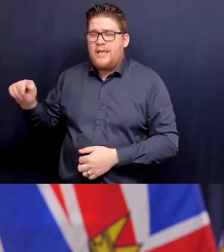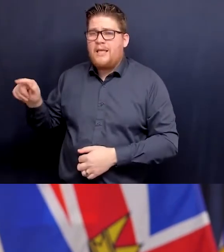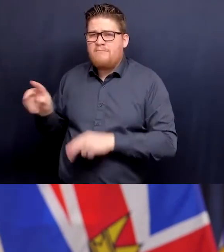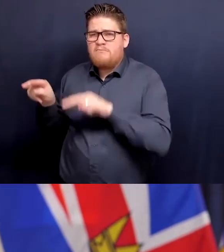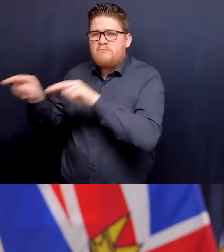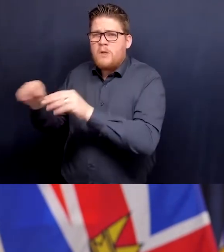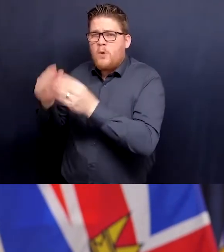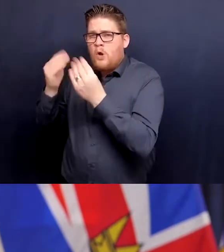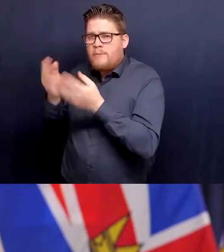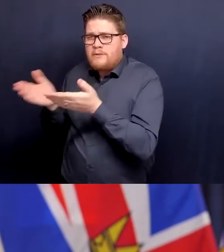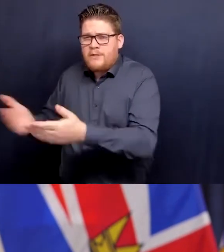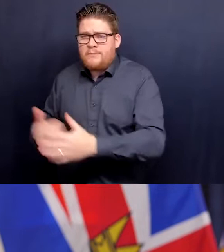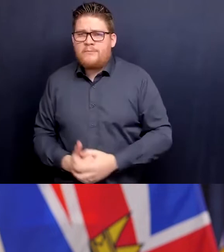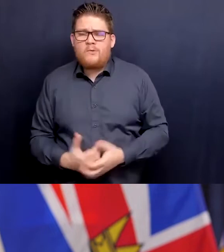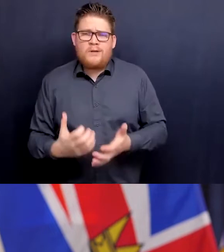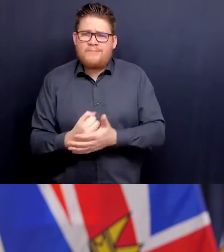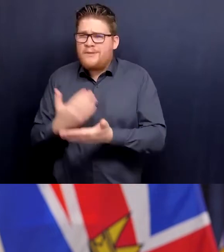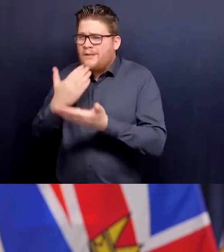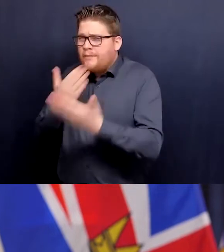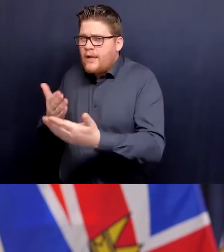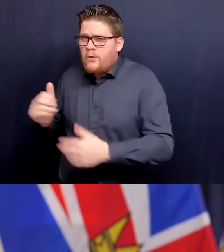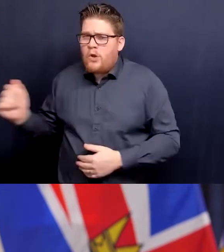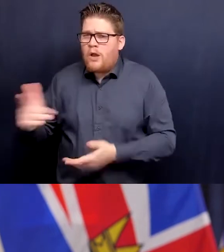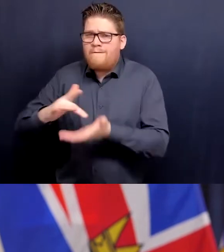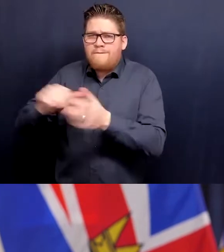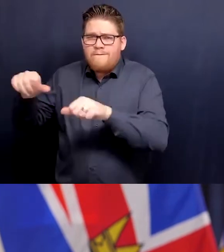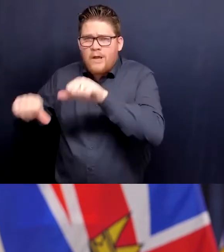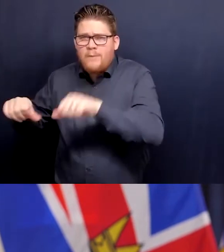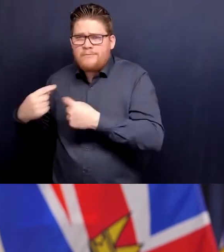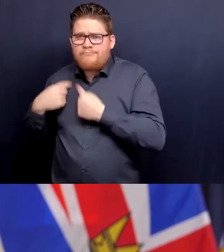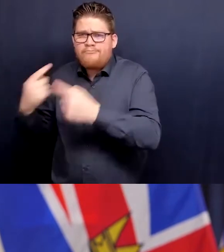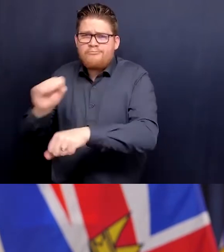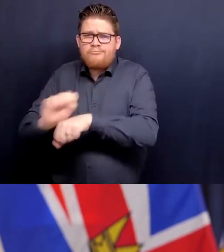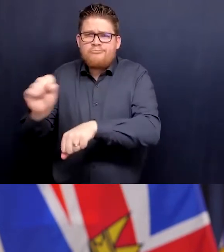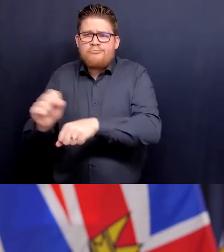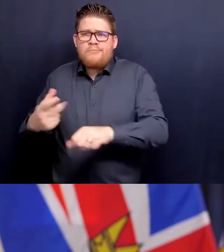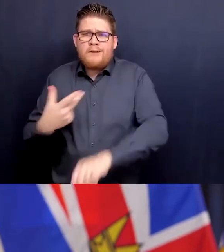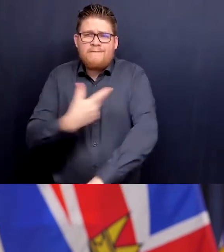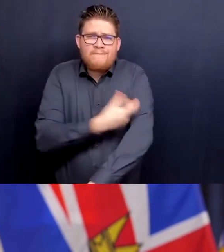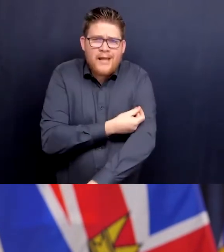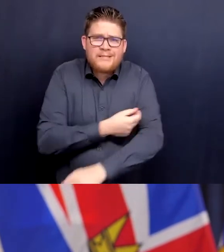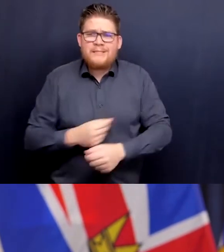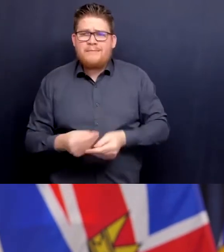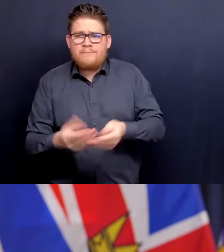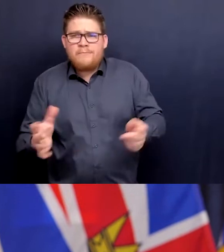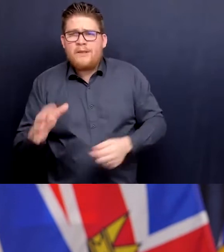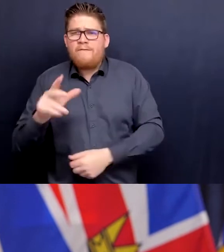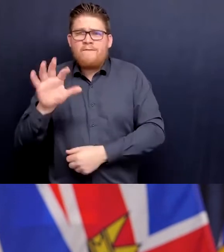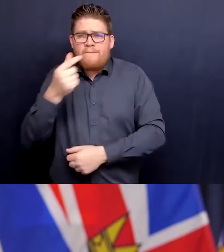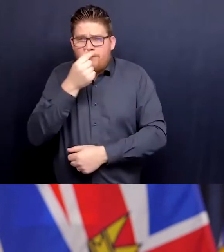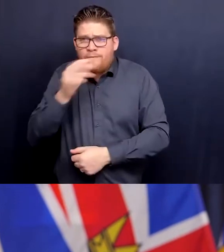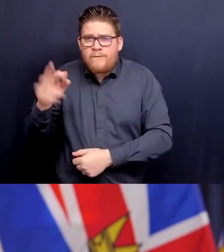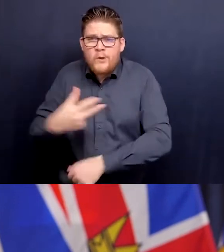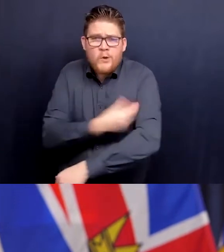influenza vaccination program, and of course, in the deployment of rapid tests. Increased test availability means that more members of the general